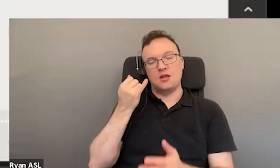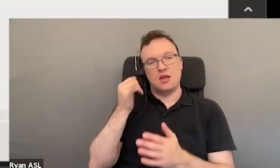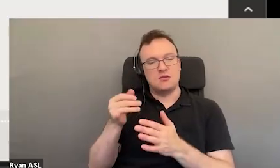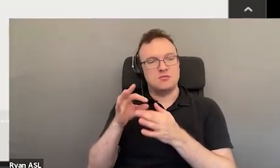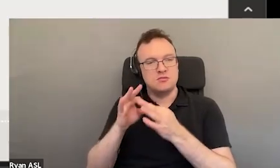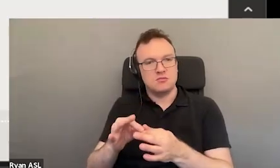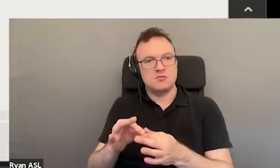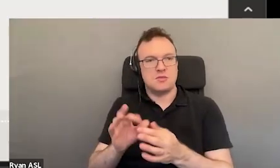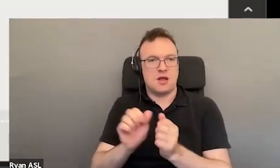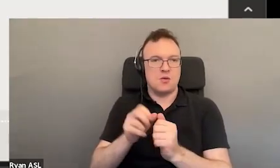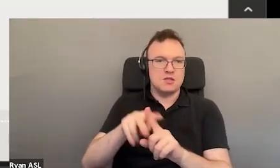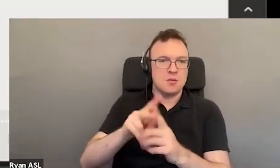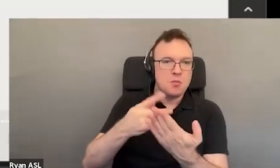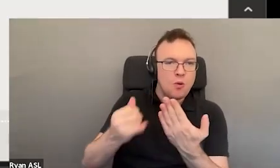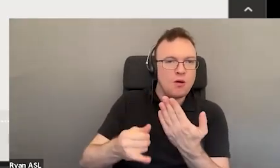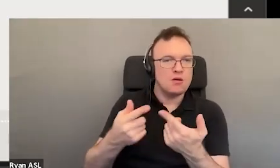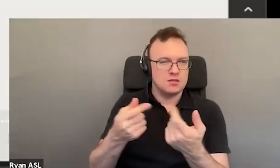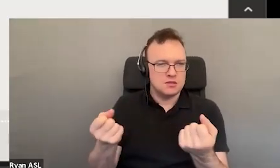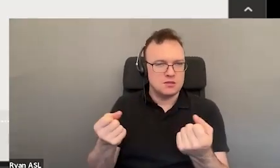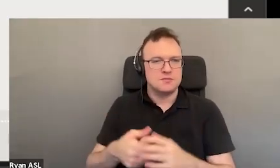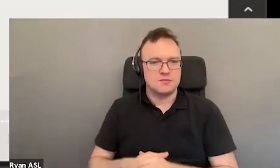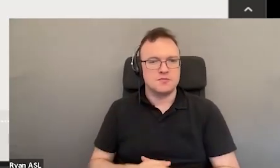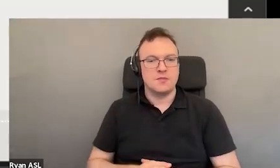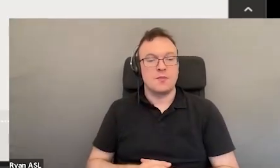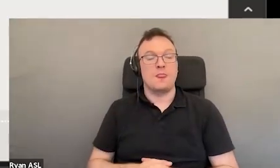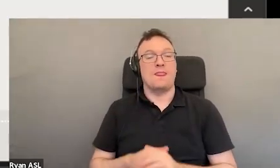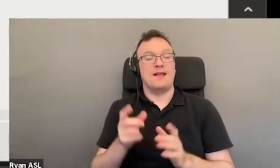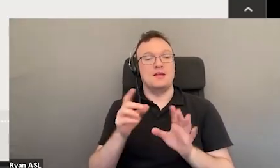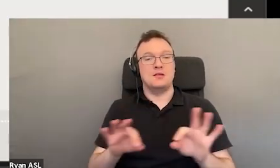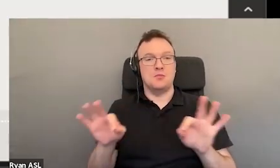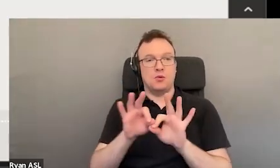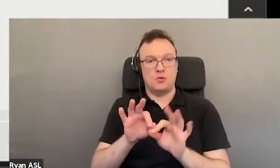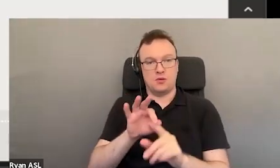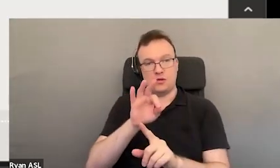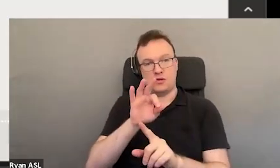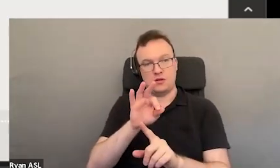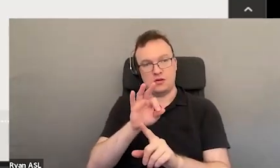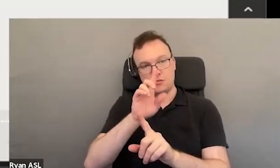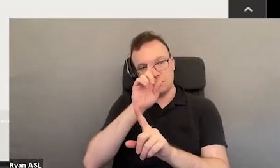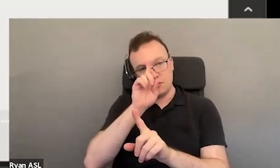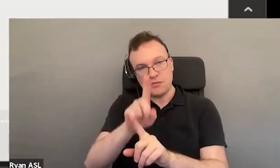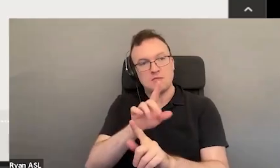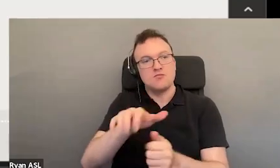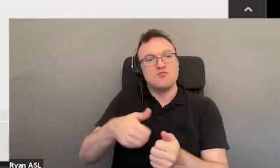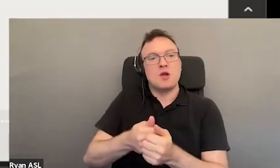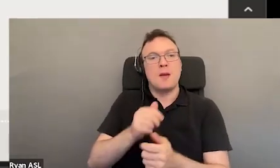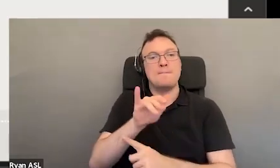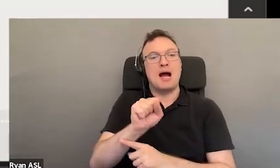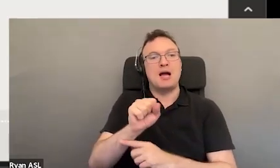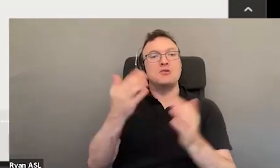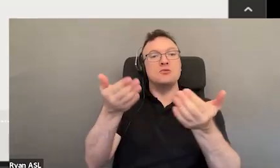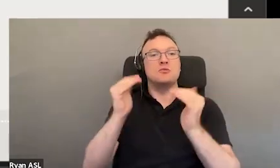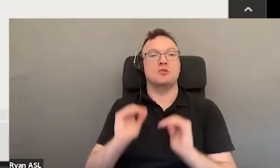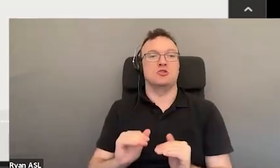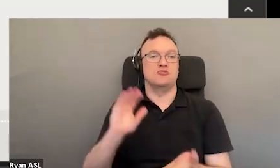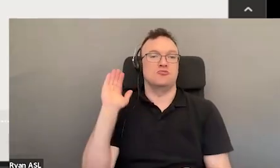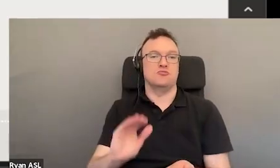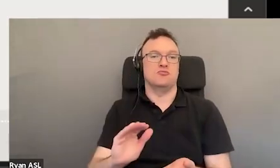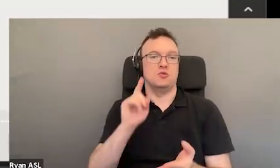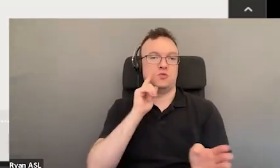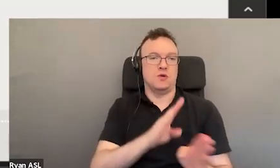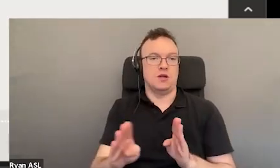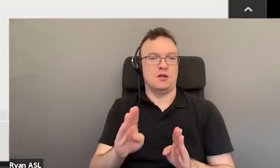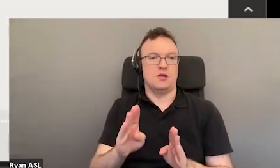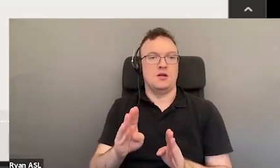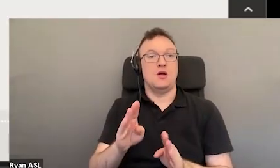on. So with that in mind, we need to be applying intentional bias reduction strategies. It's not just enough to be